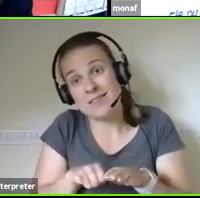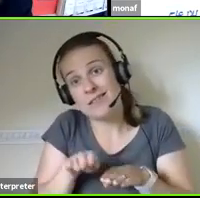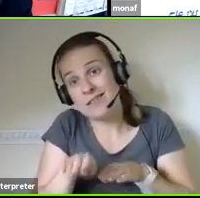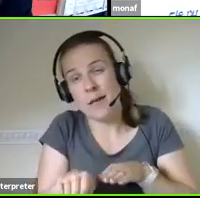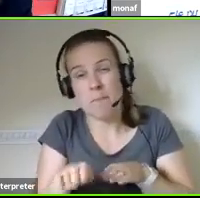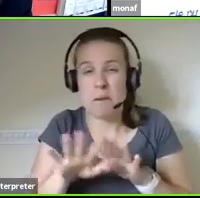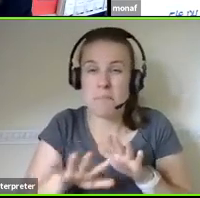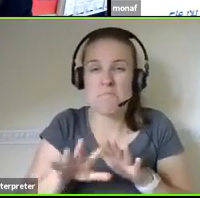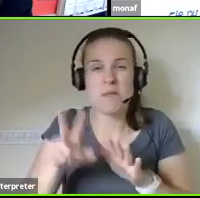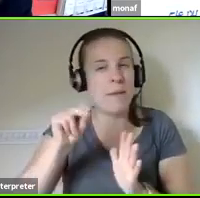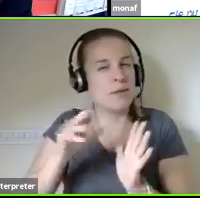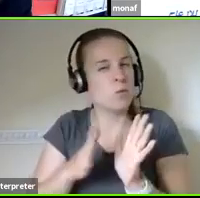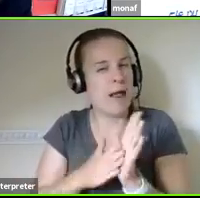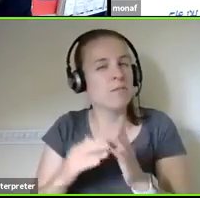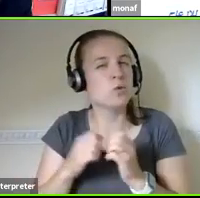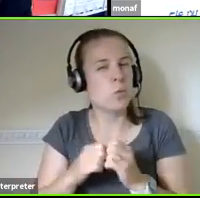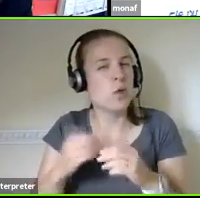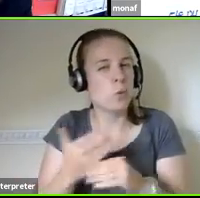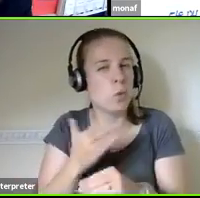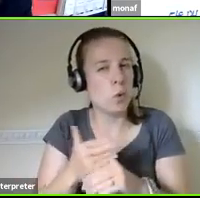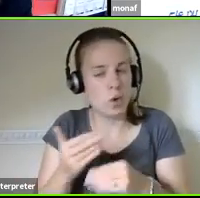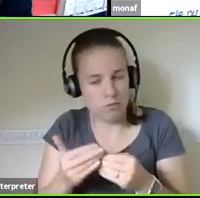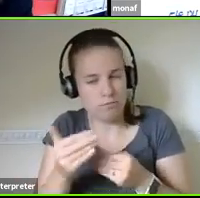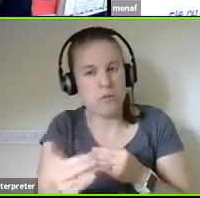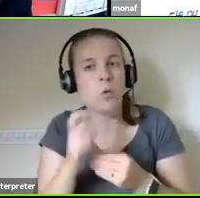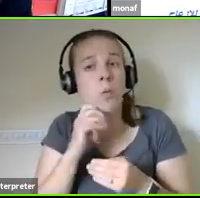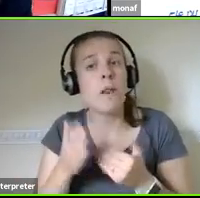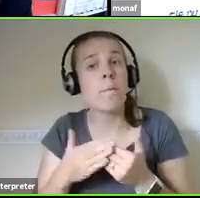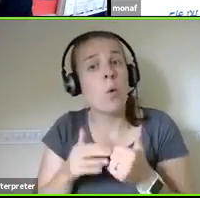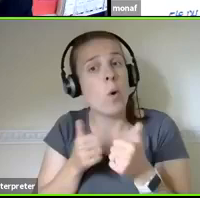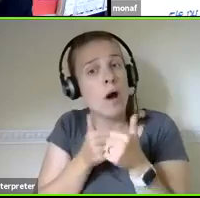work is going to be to provide more advice and support on